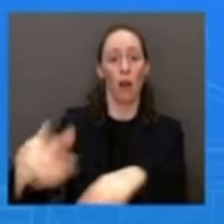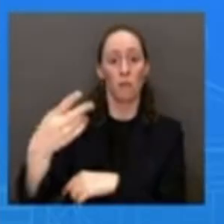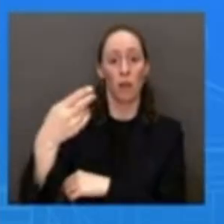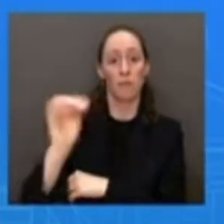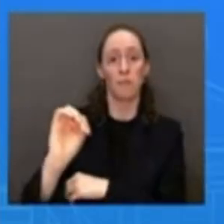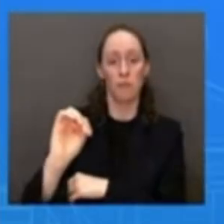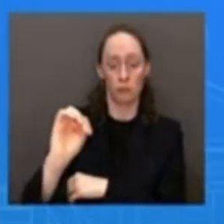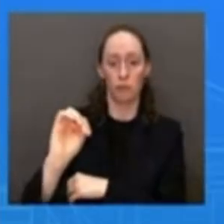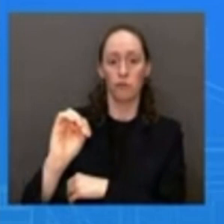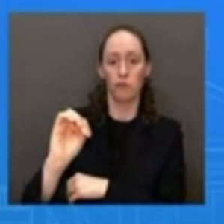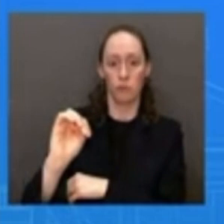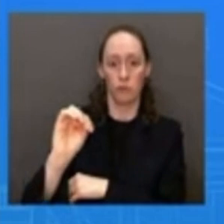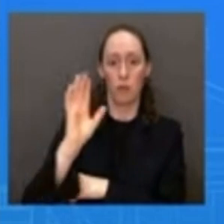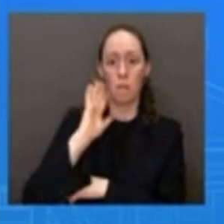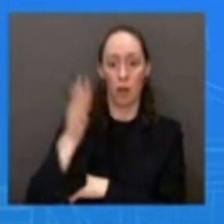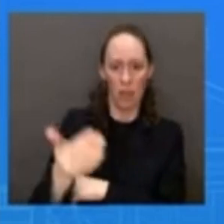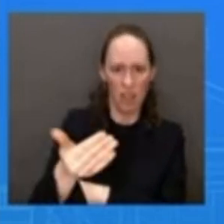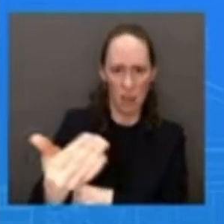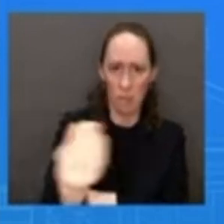on the AUKUS,